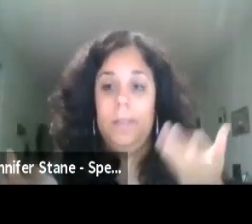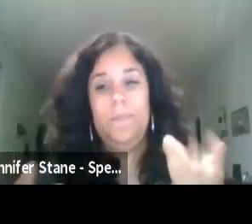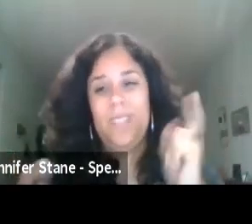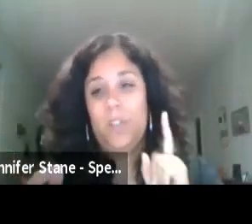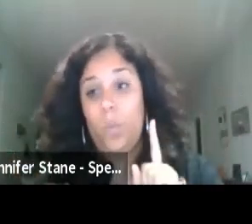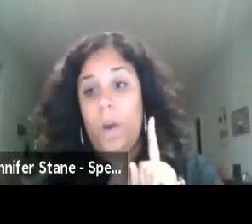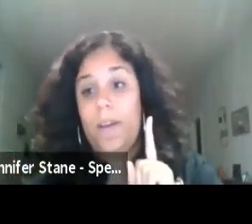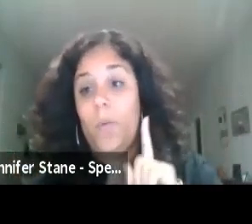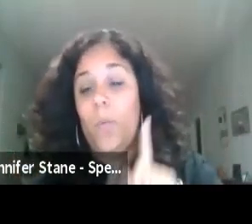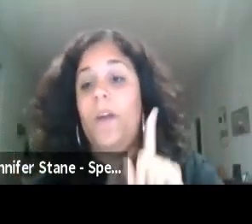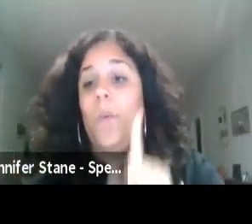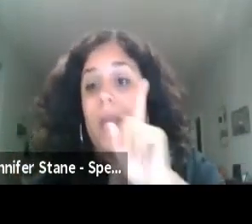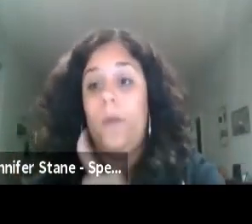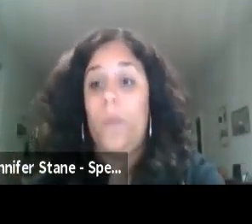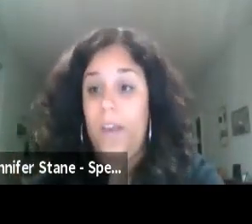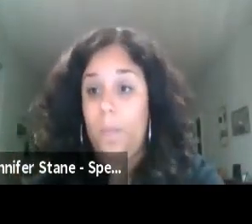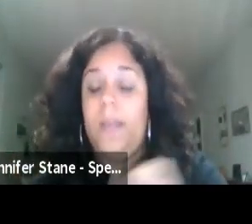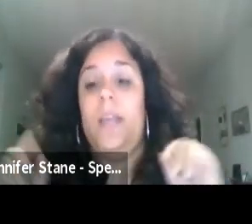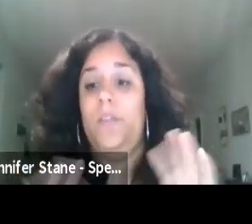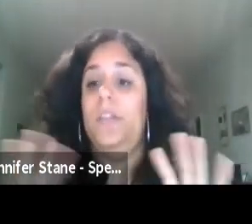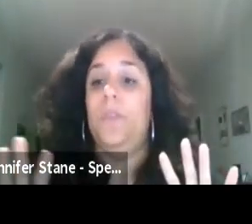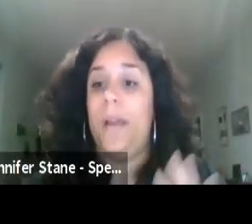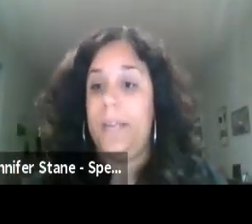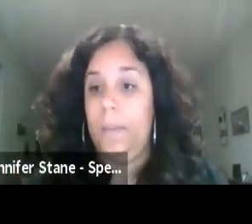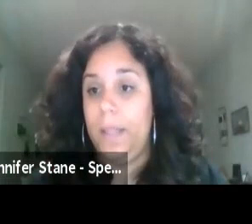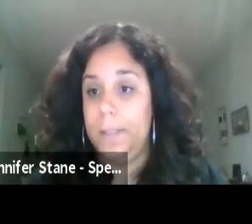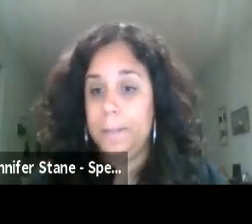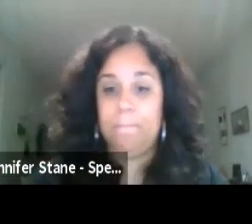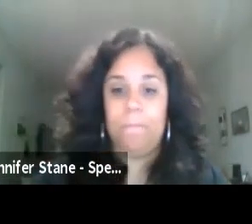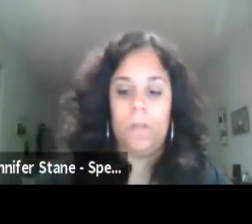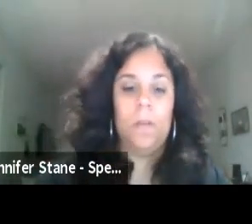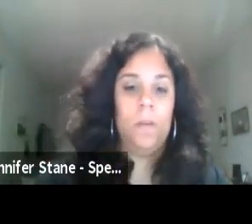balance. It's one way that we help get those numbers back into